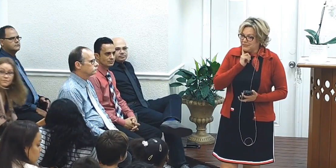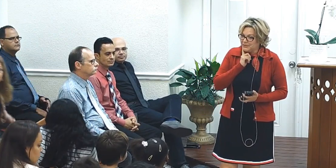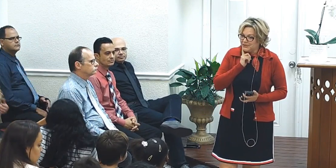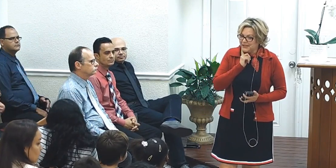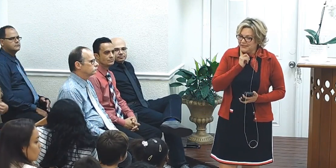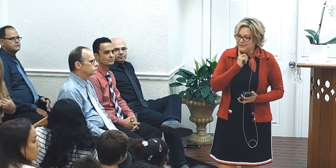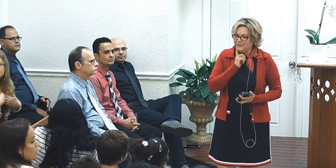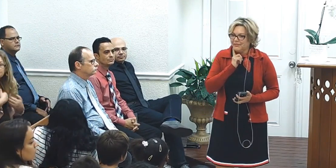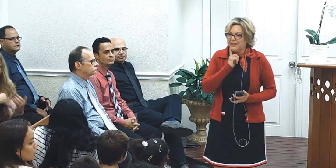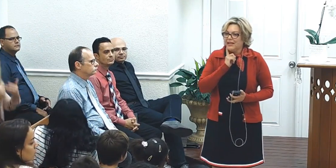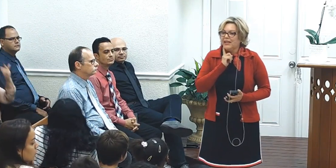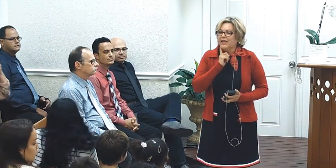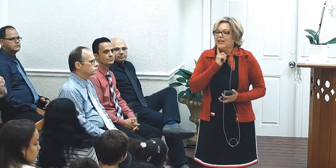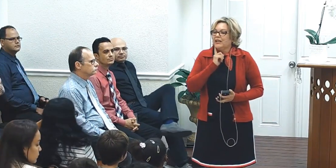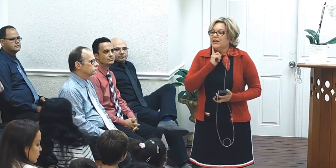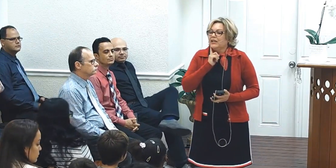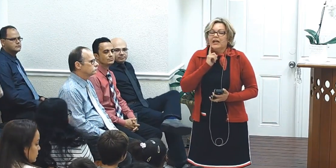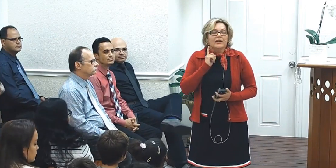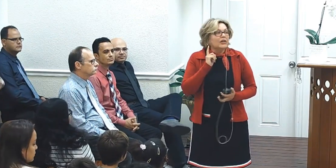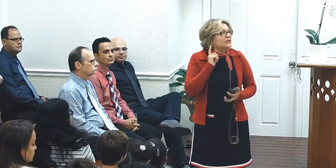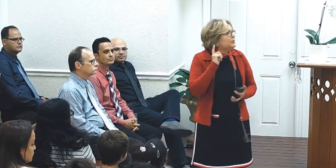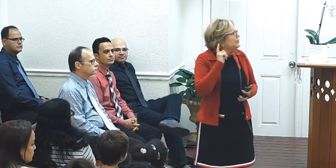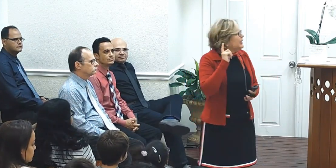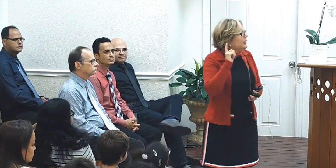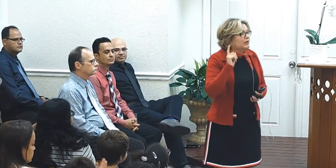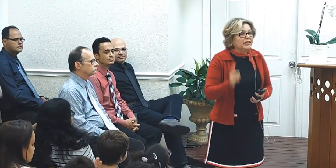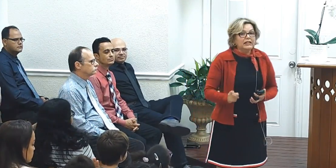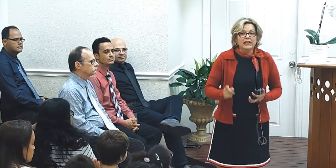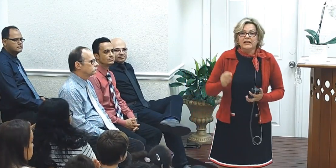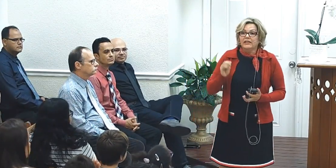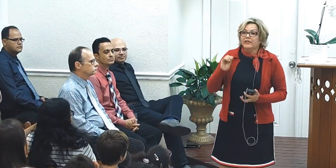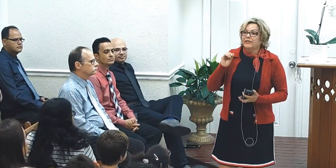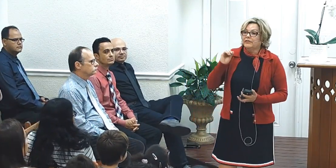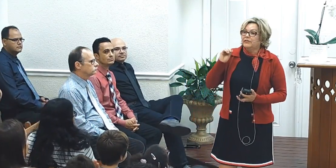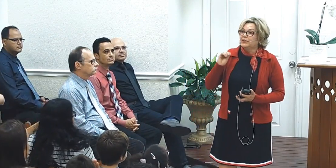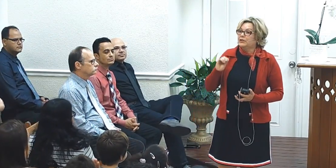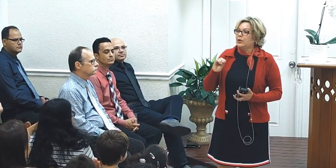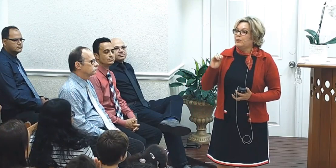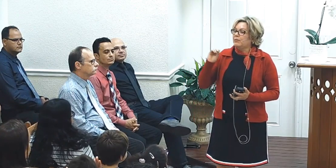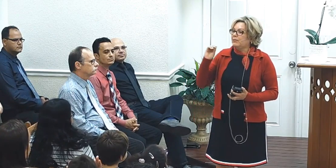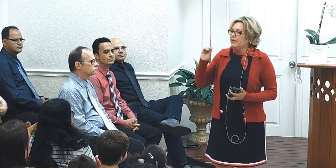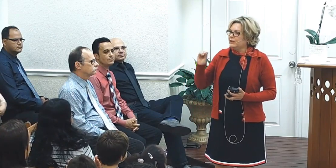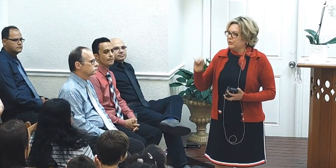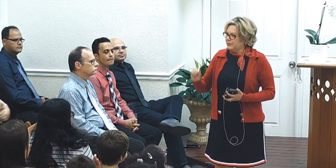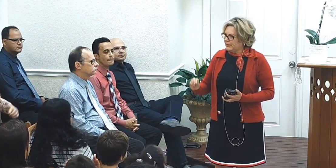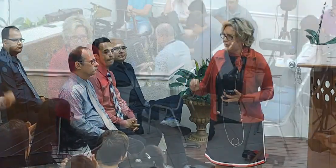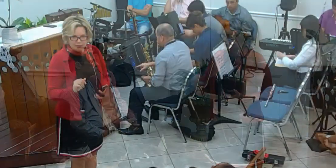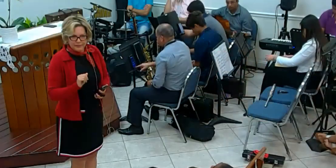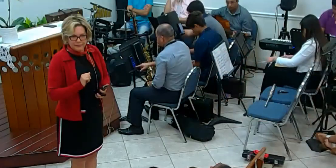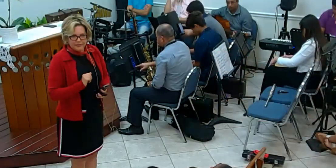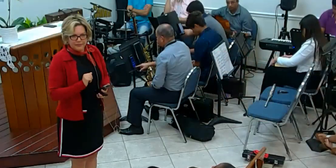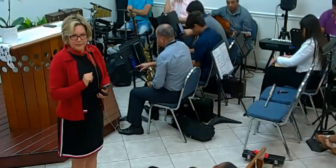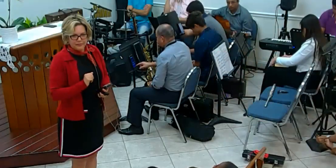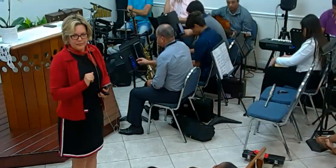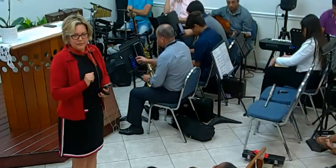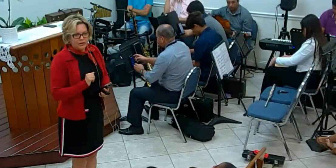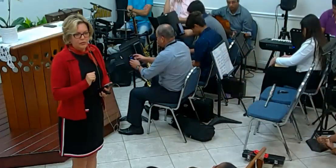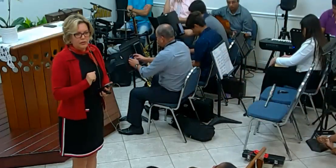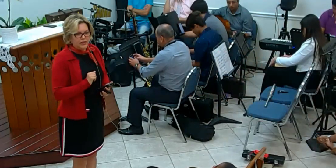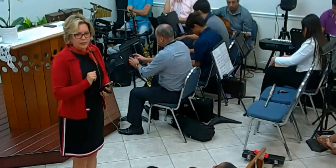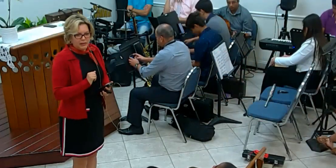not paying attention, you're not going to be able to remember the answers. So the first class was about the first